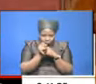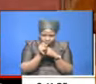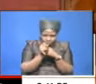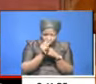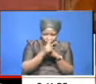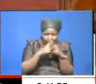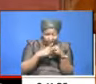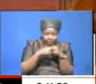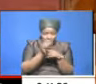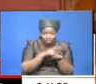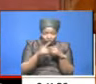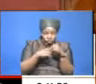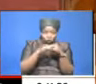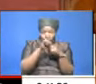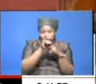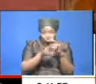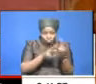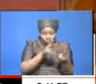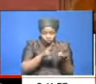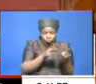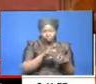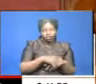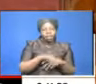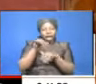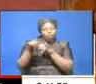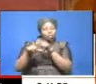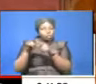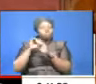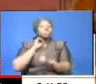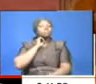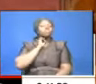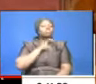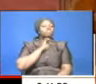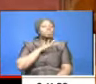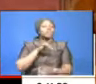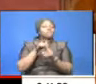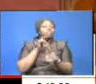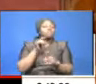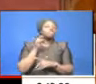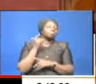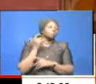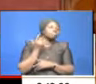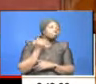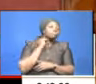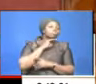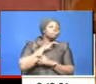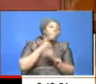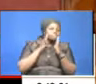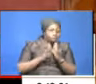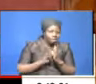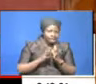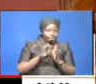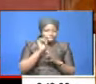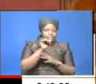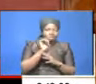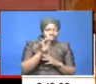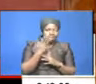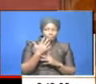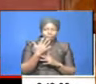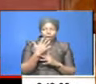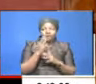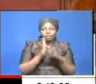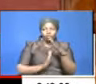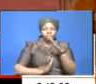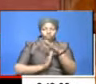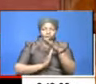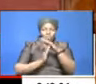Regarding the claim made by the complainant that evidence of the existence of Supreme Court appeal